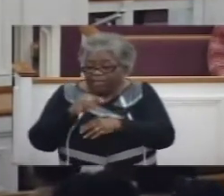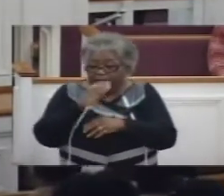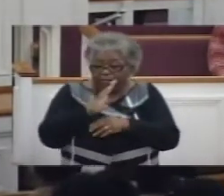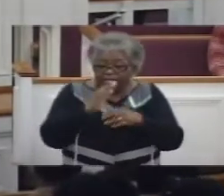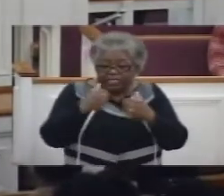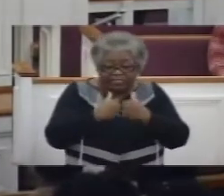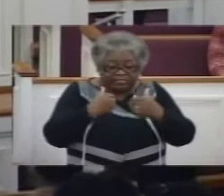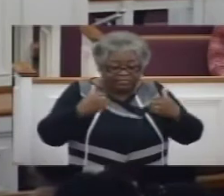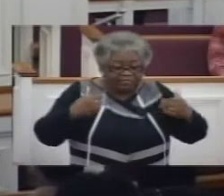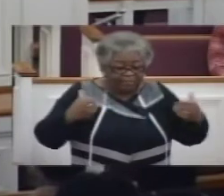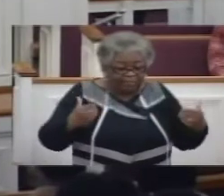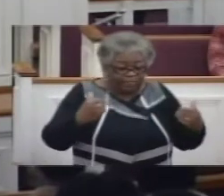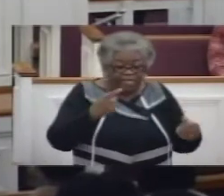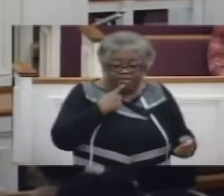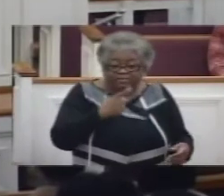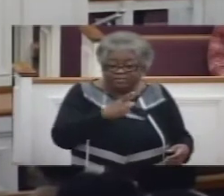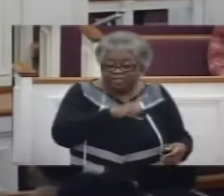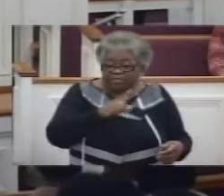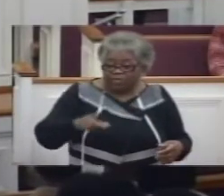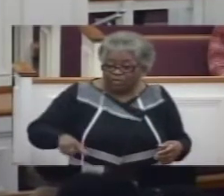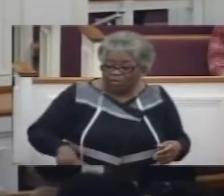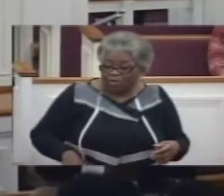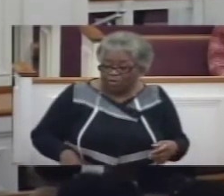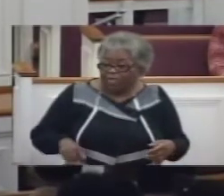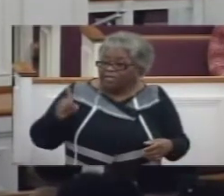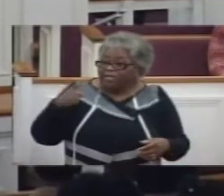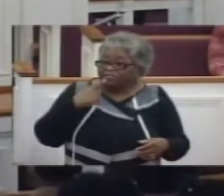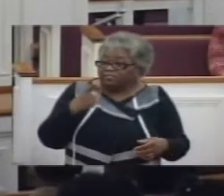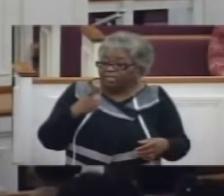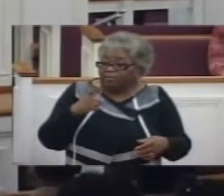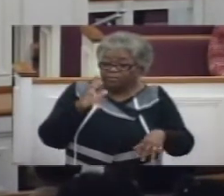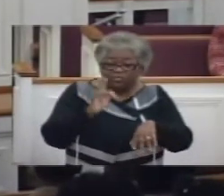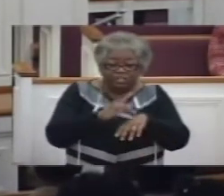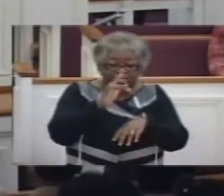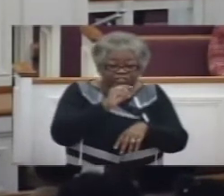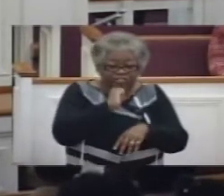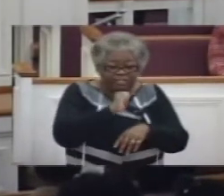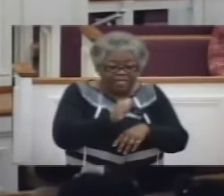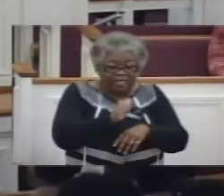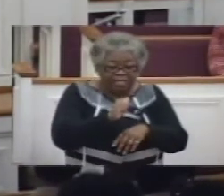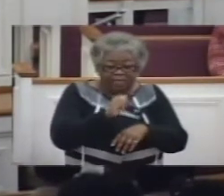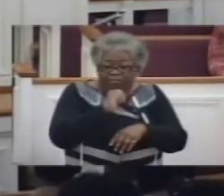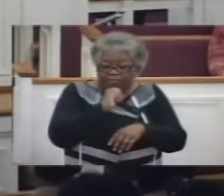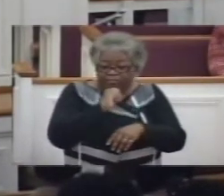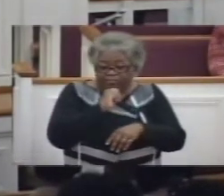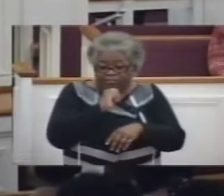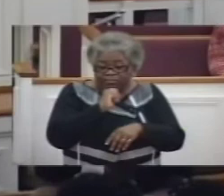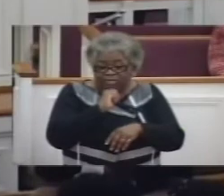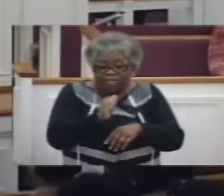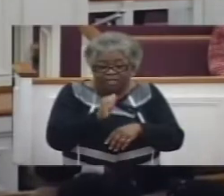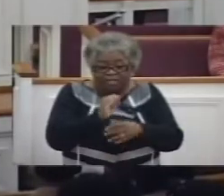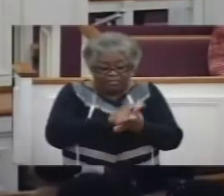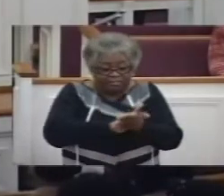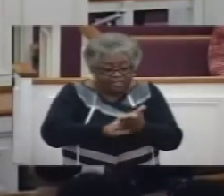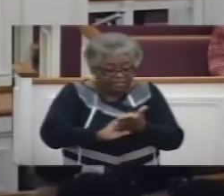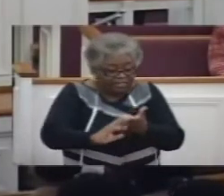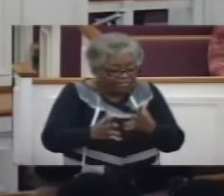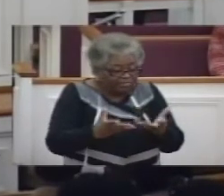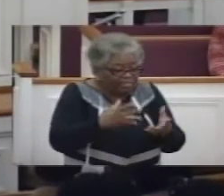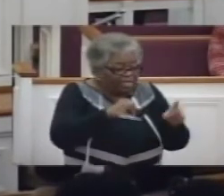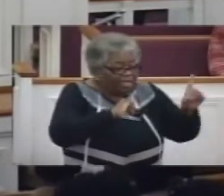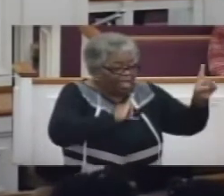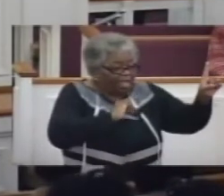ye separate, saith the Lord. And he's saying, touch not the unclean thing, and